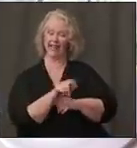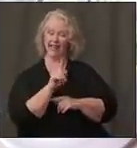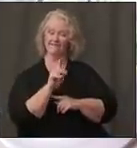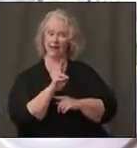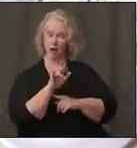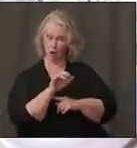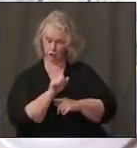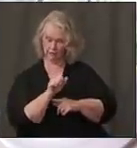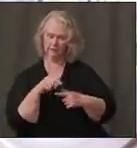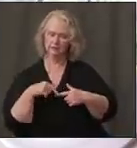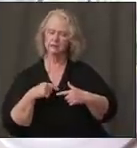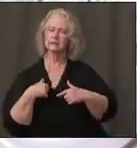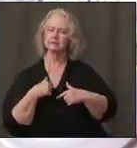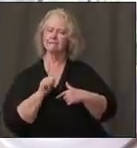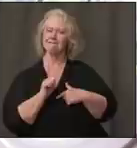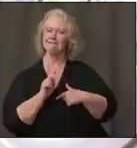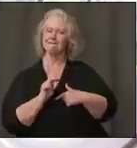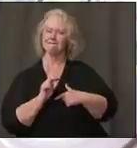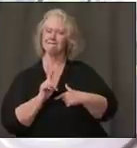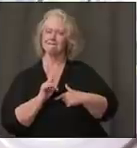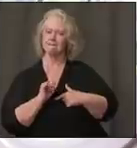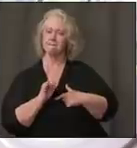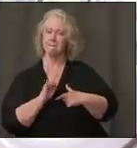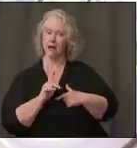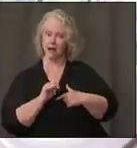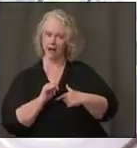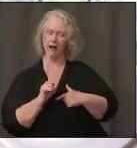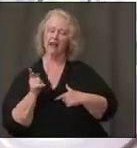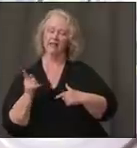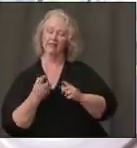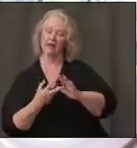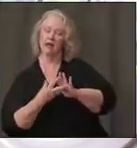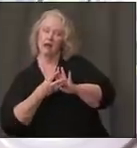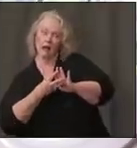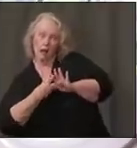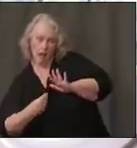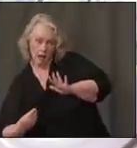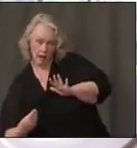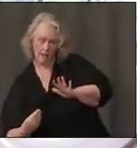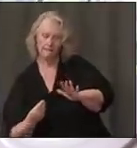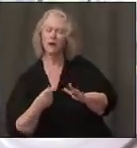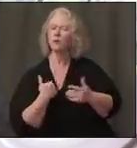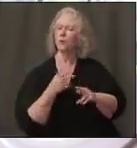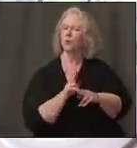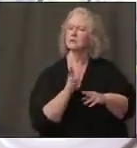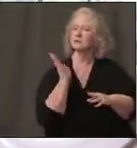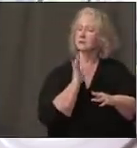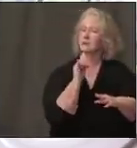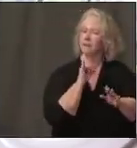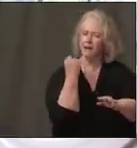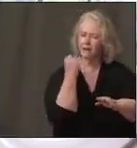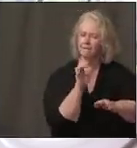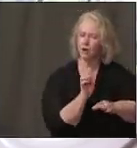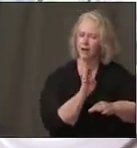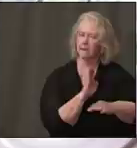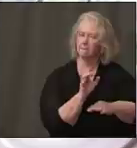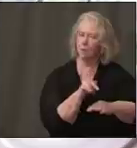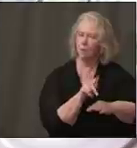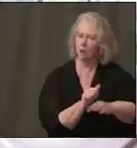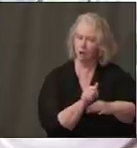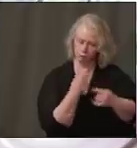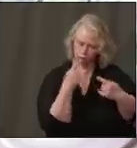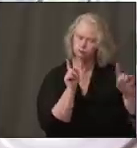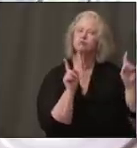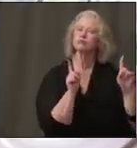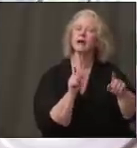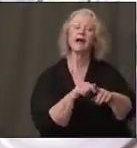therapeutically. We developed these kinds of therapeutic antibodies successfully against Ebola, and it worked. We developed it successfully against